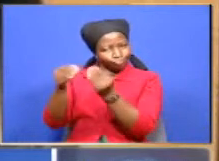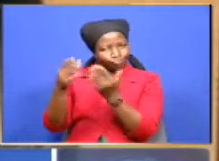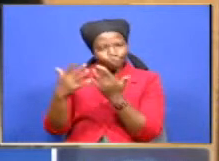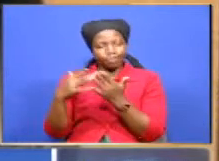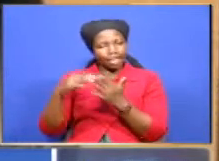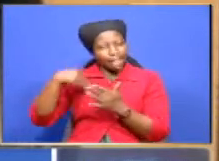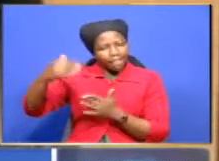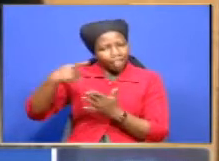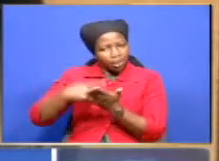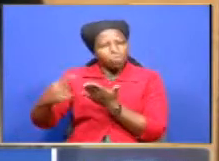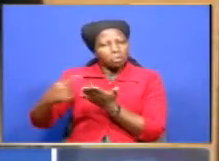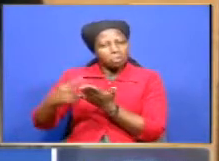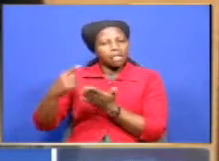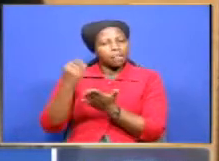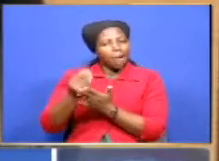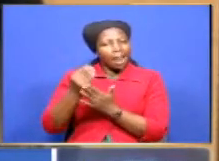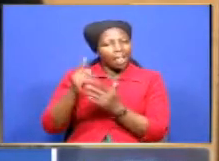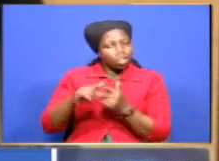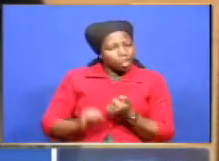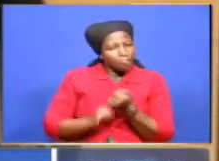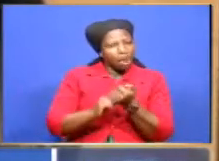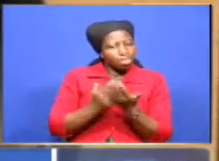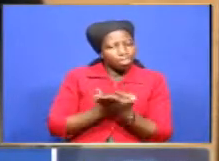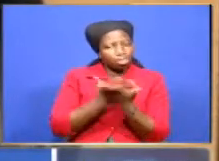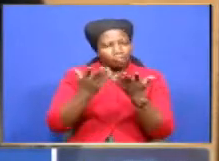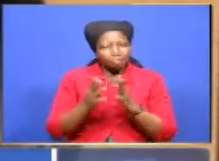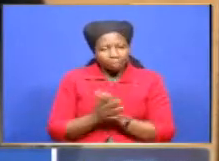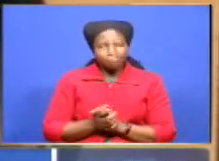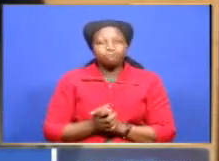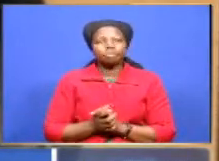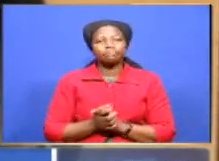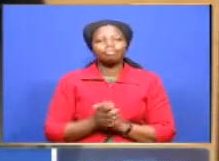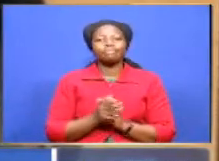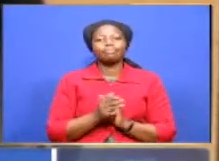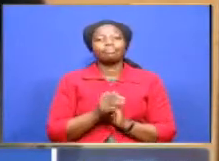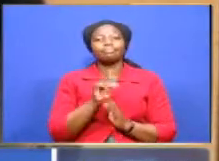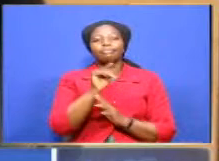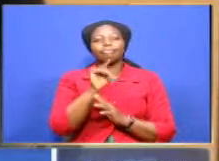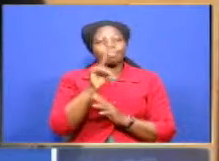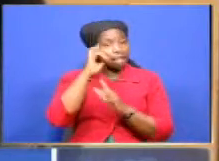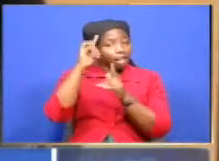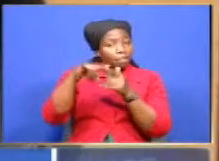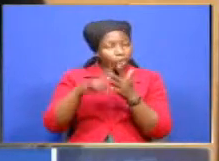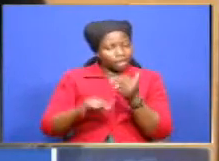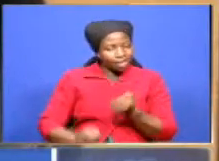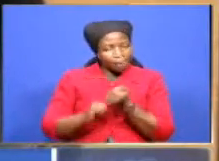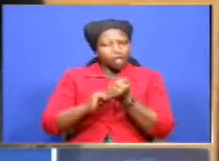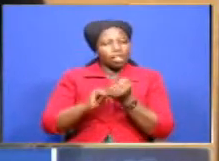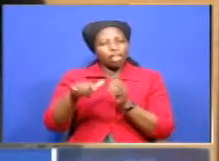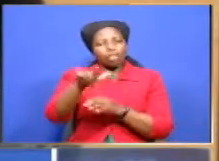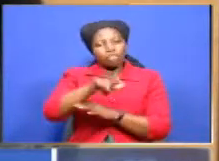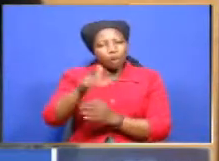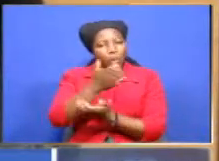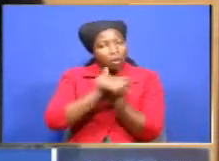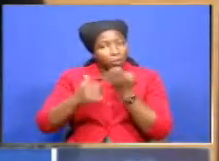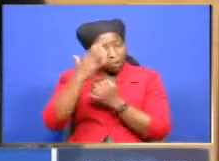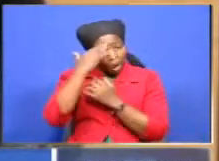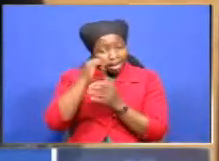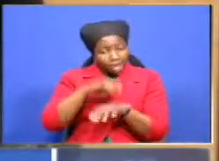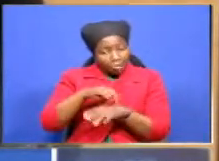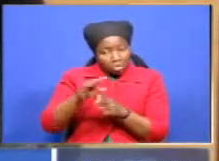weekly stipend to support them, you know. And the result of all this also support the local economy, because you give them